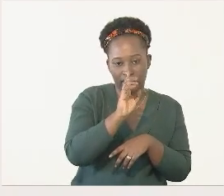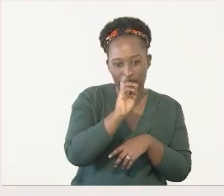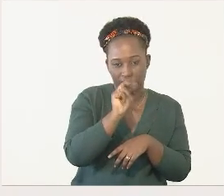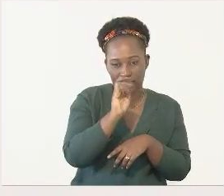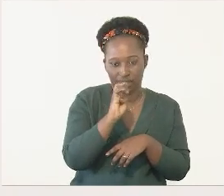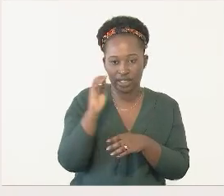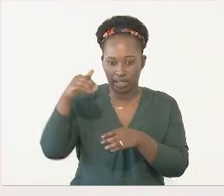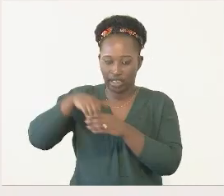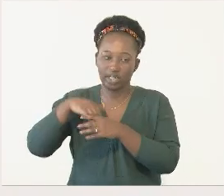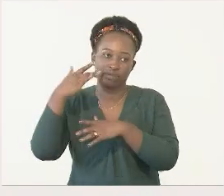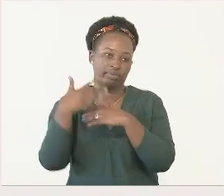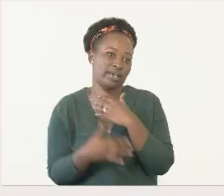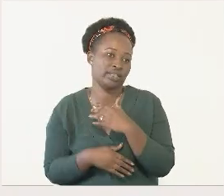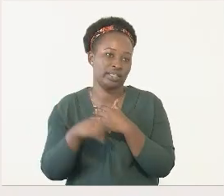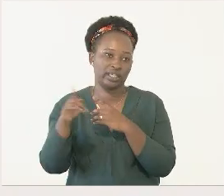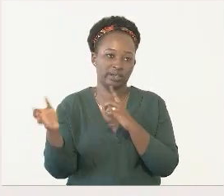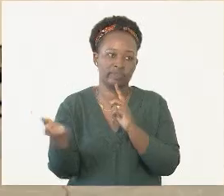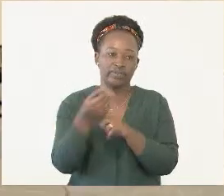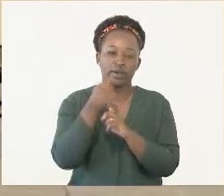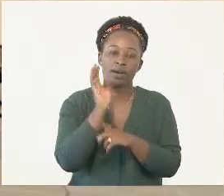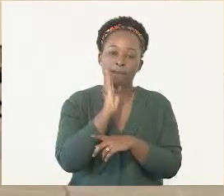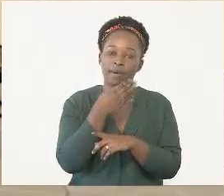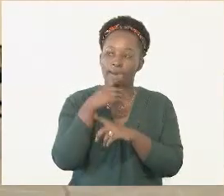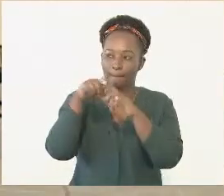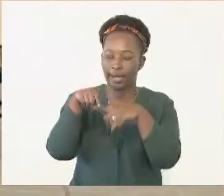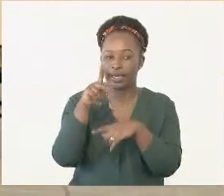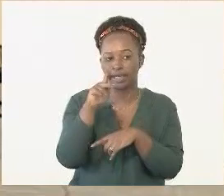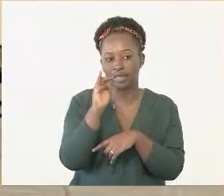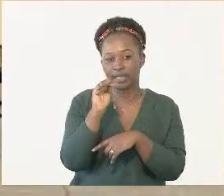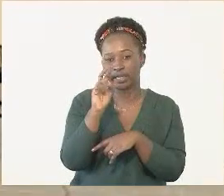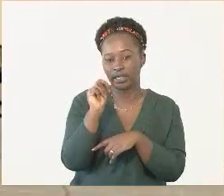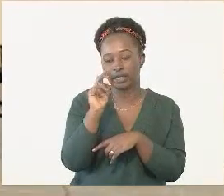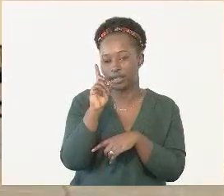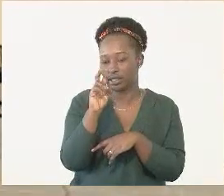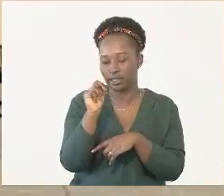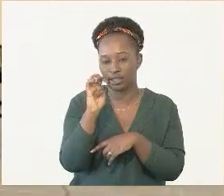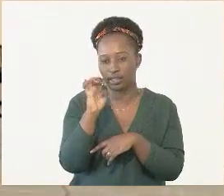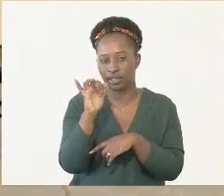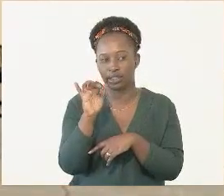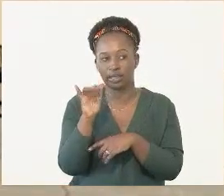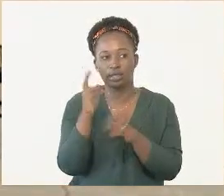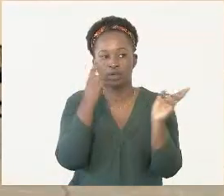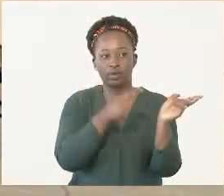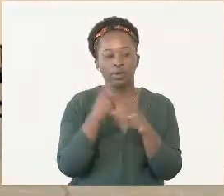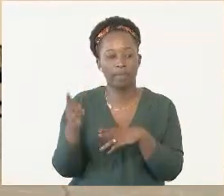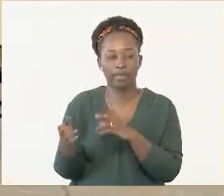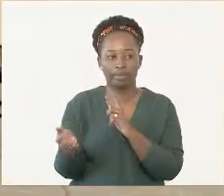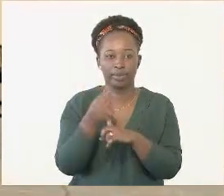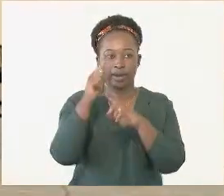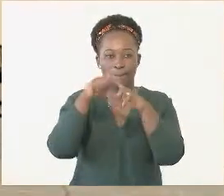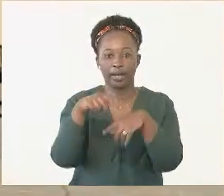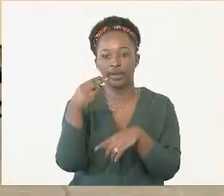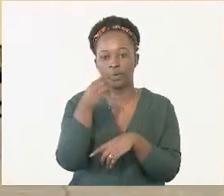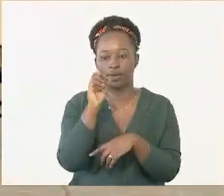So that one, reabsorption of water by the kidney is normally stimulated by a hormone which is